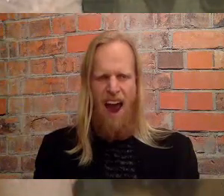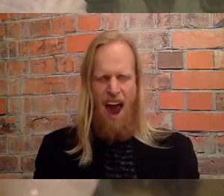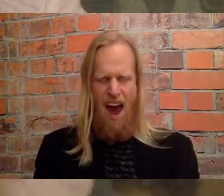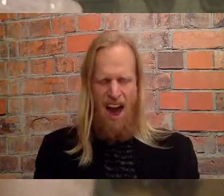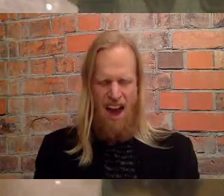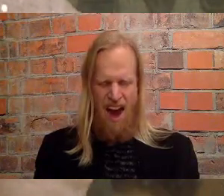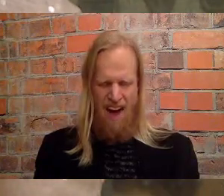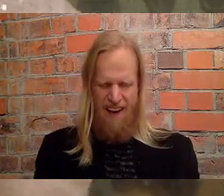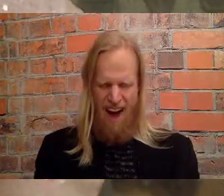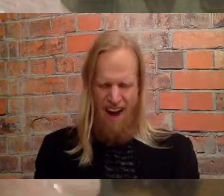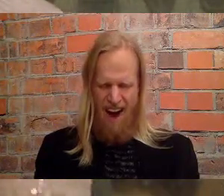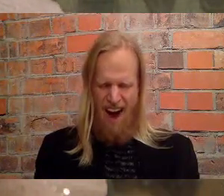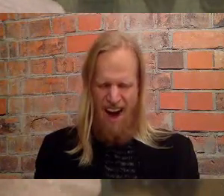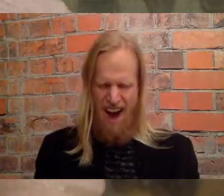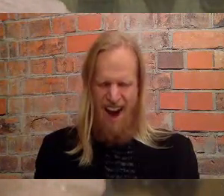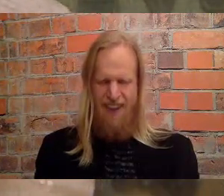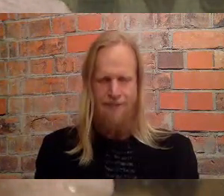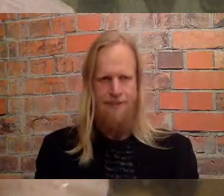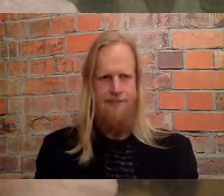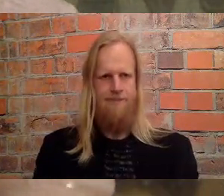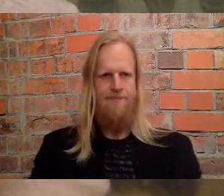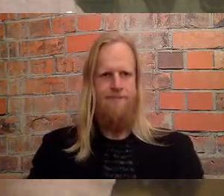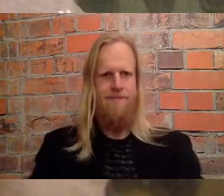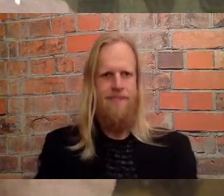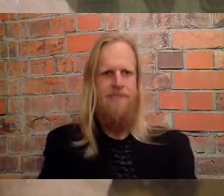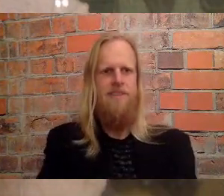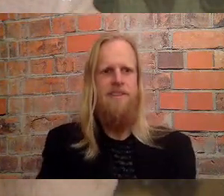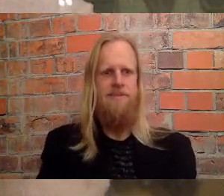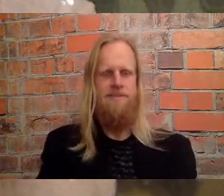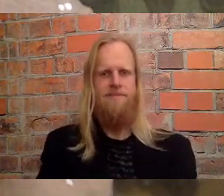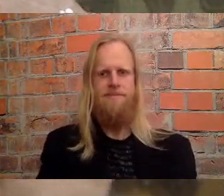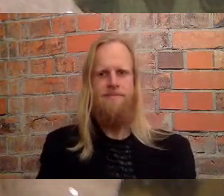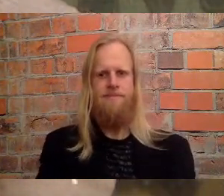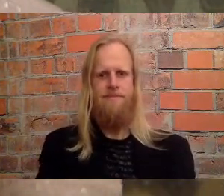Tapping the side of the ribs, even if